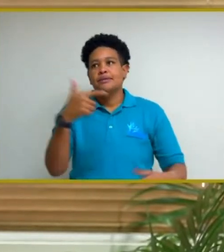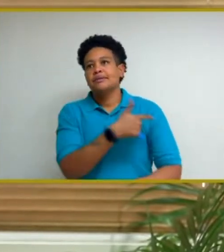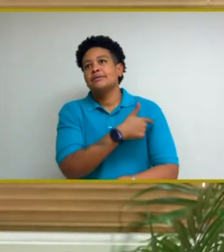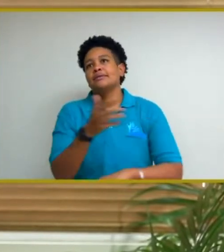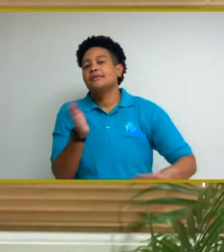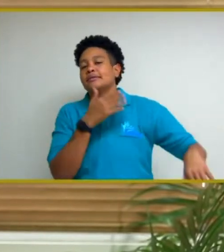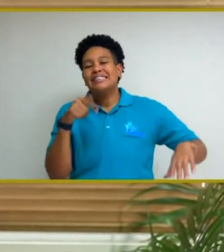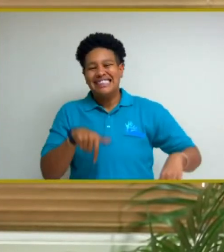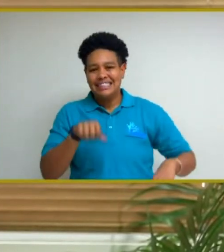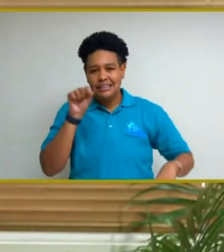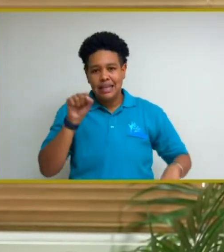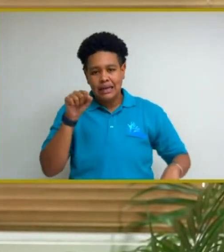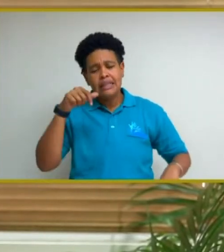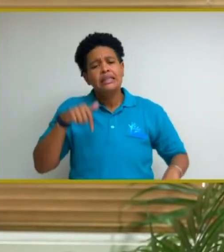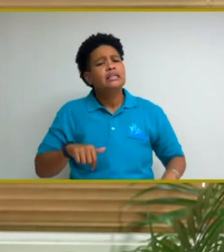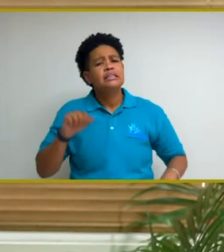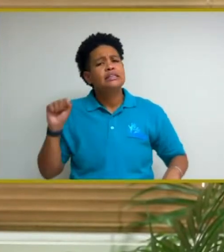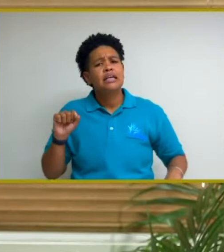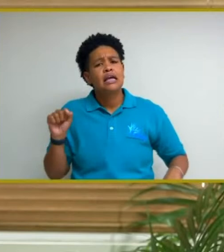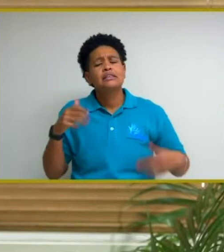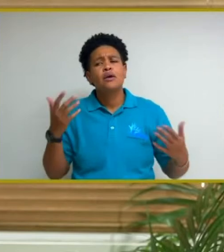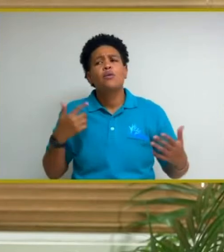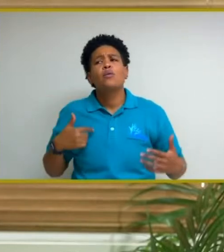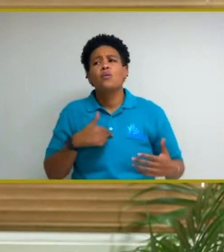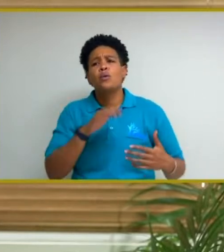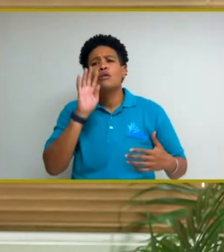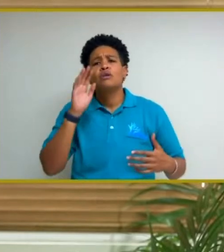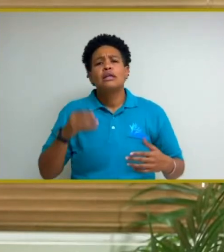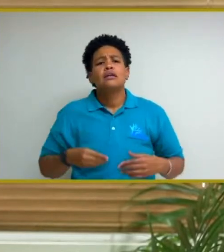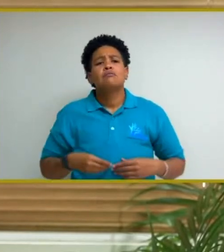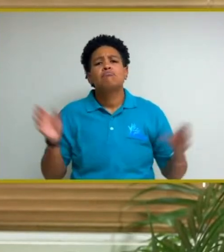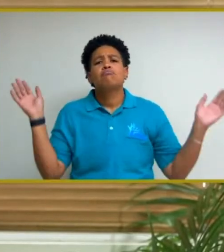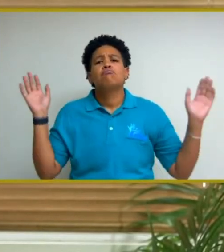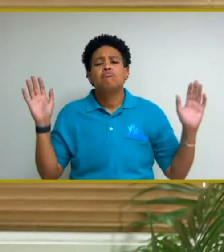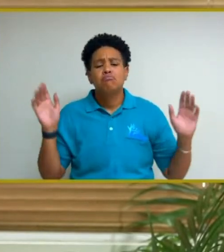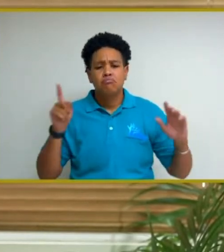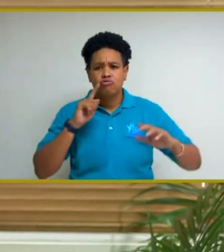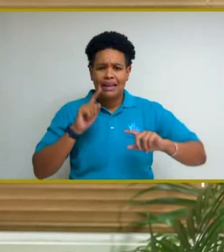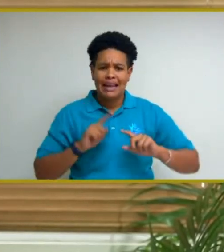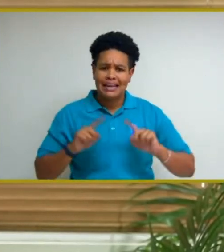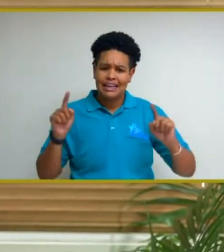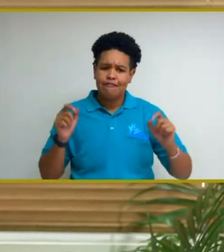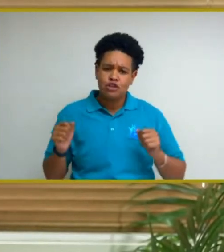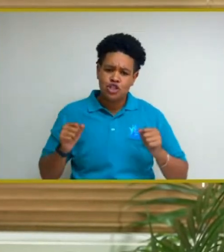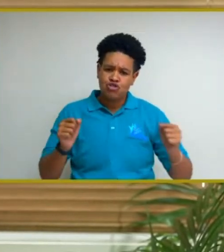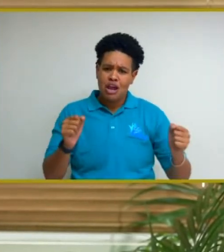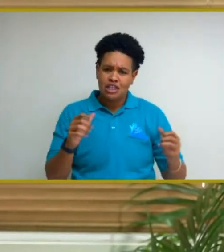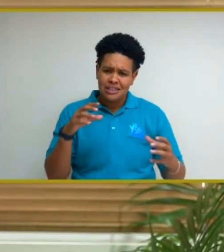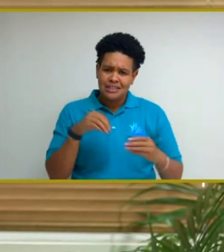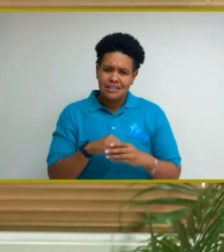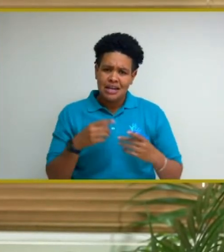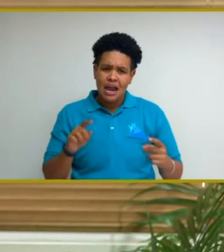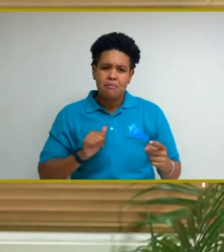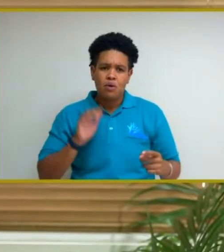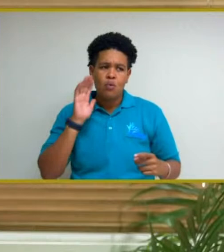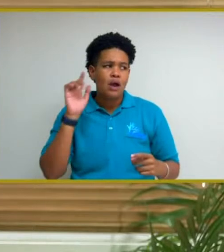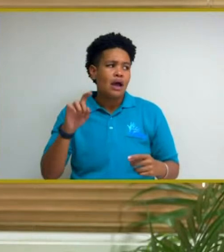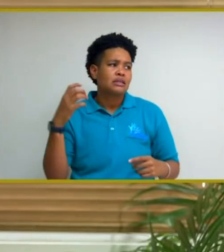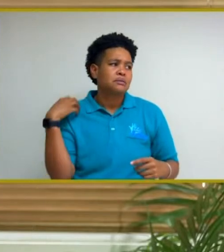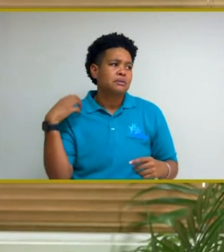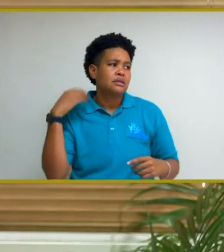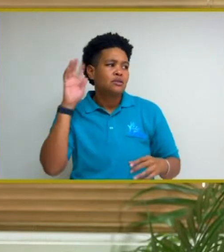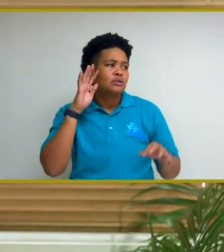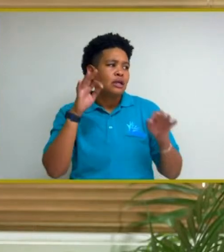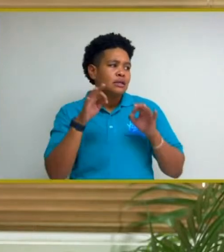Saturday. And this Saturday, we have deployed a different strategy, which I'm going to ask the PS to go into